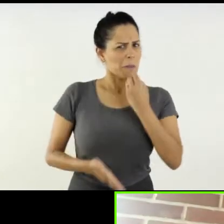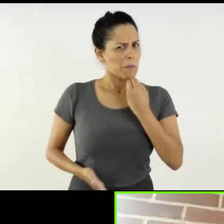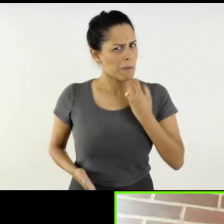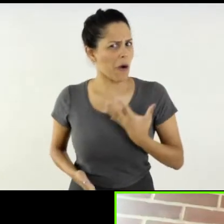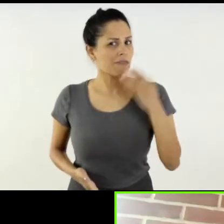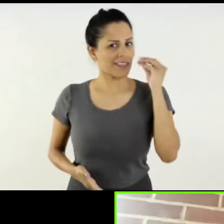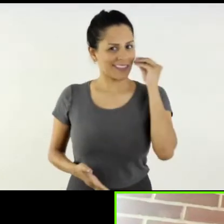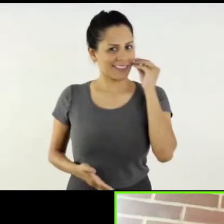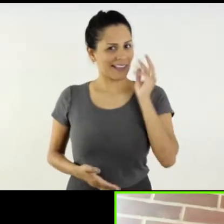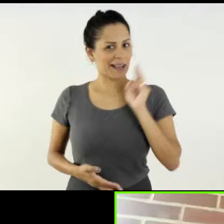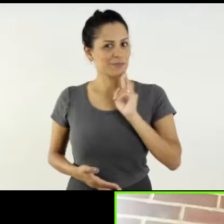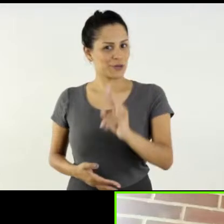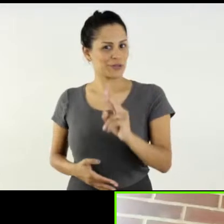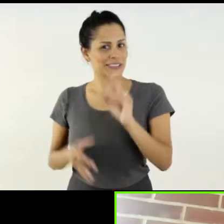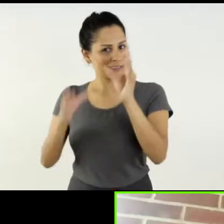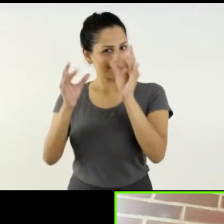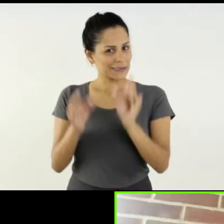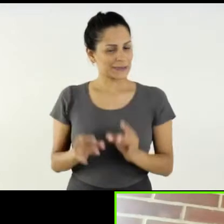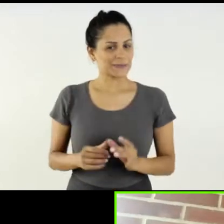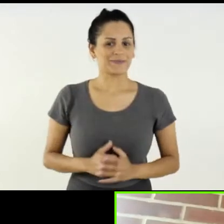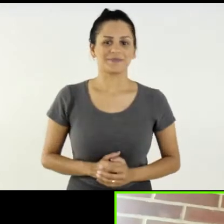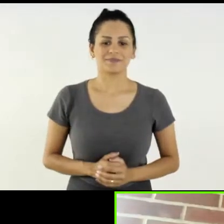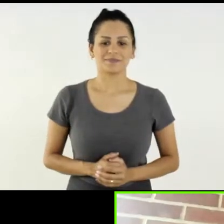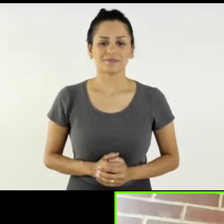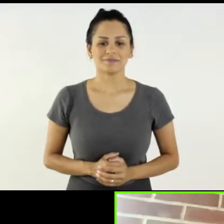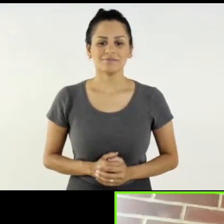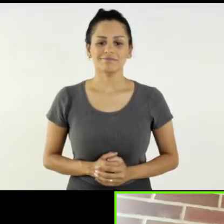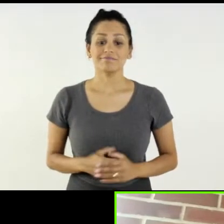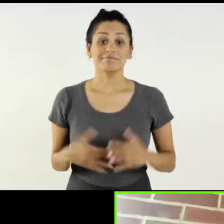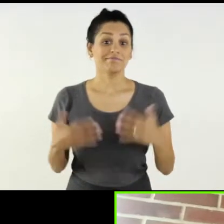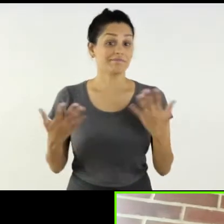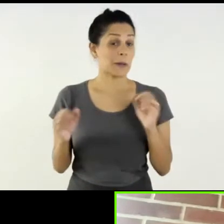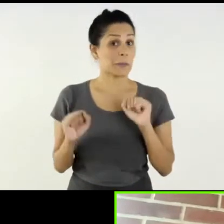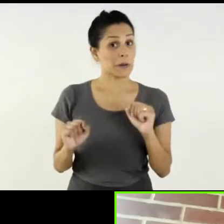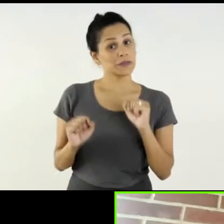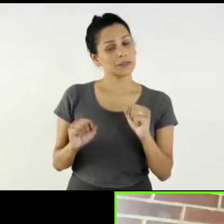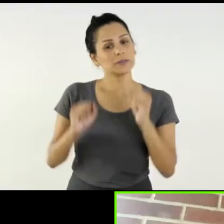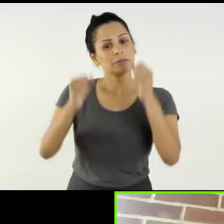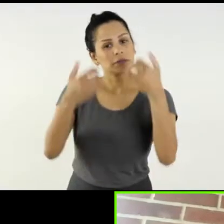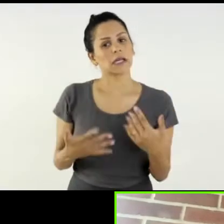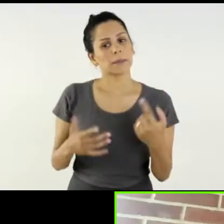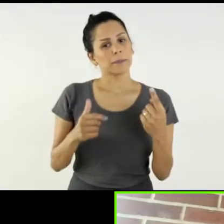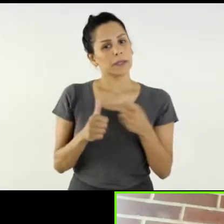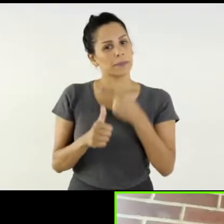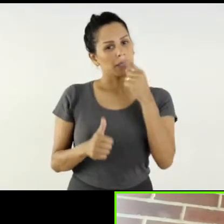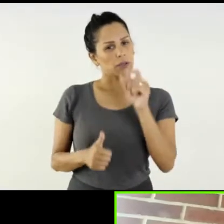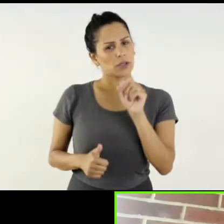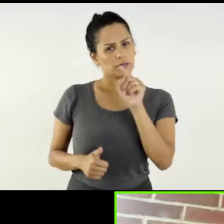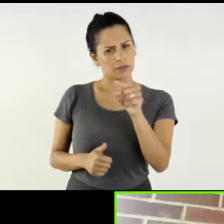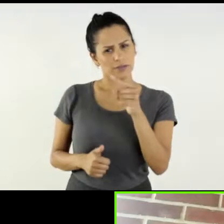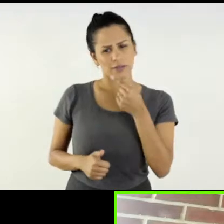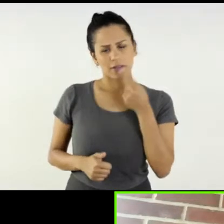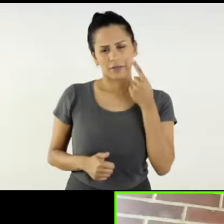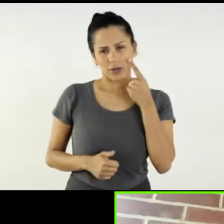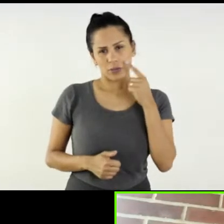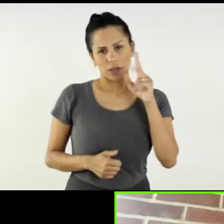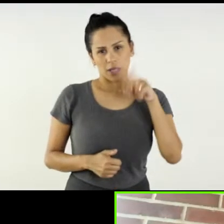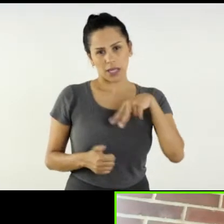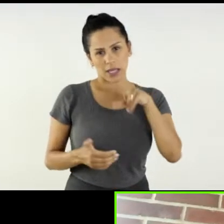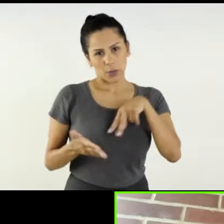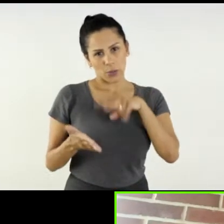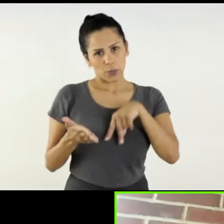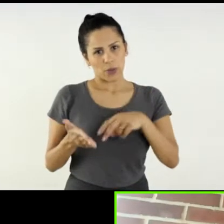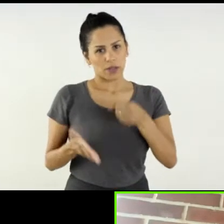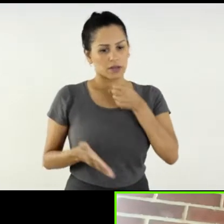Maybe I could start by saying that yes, what you read in the interview is indeed true. I worked for